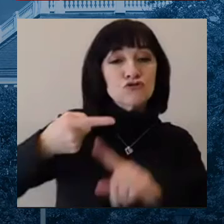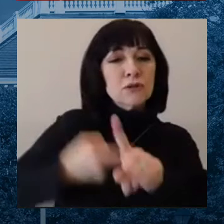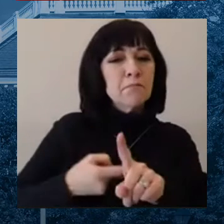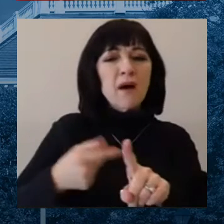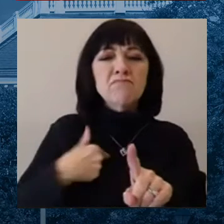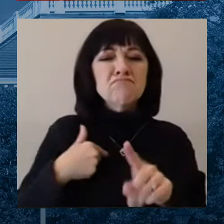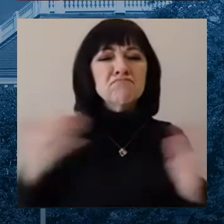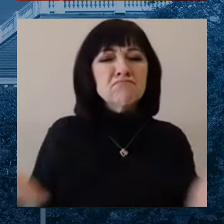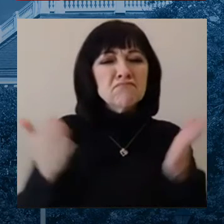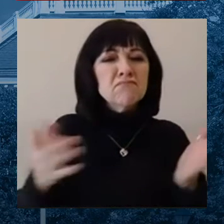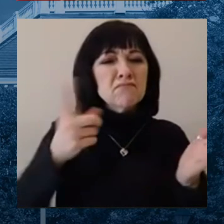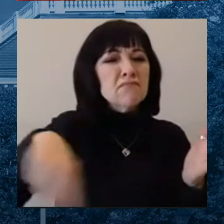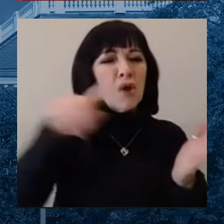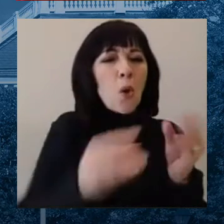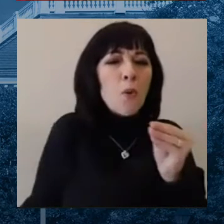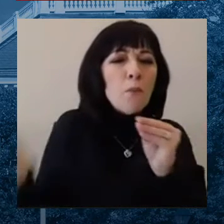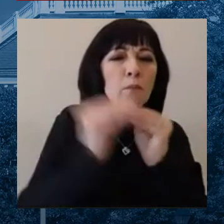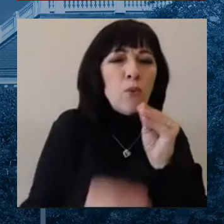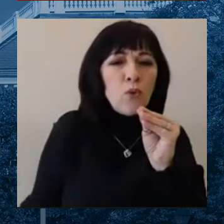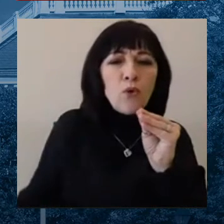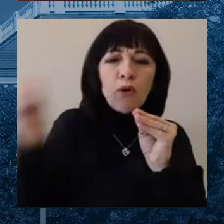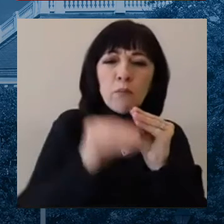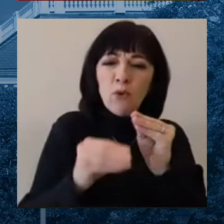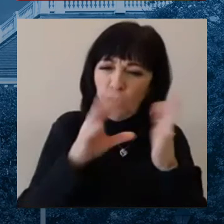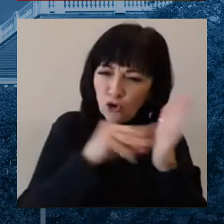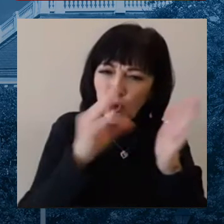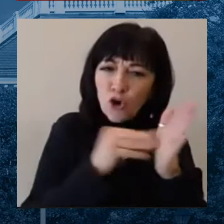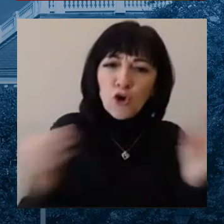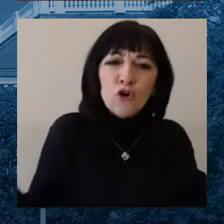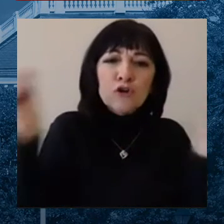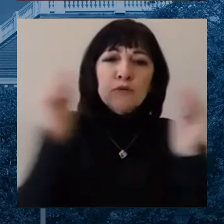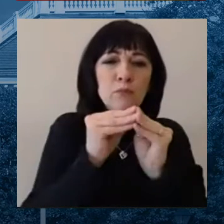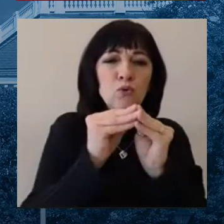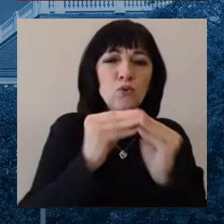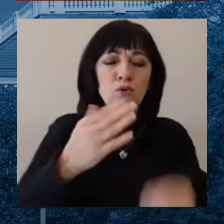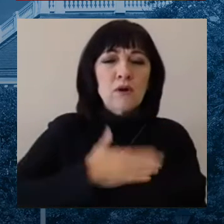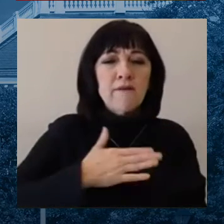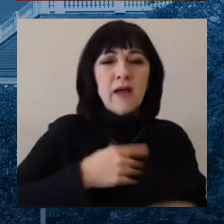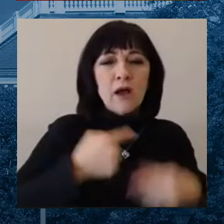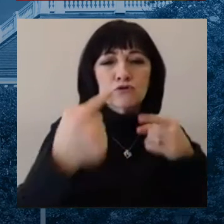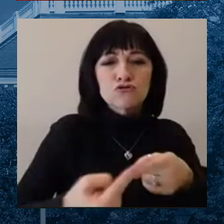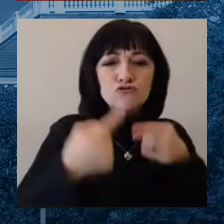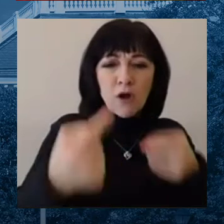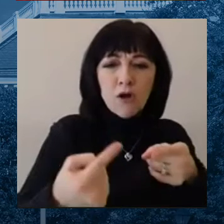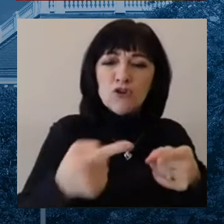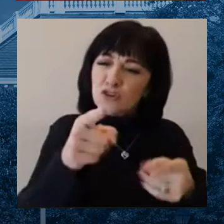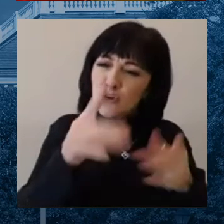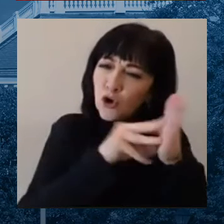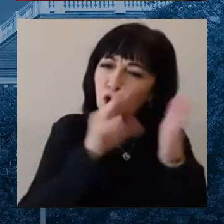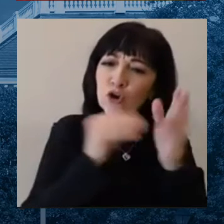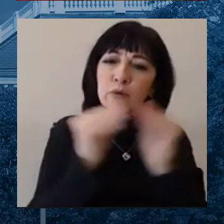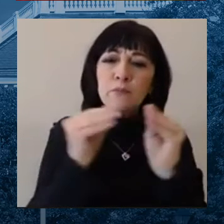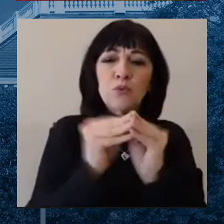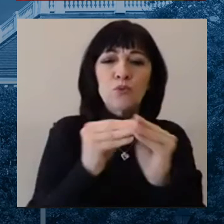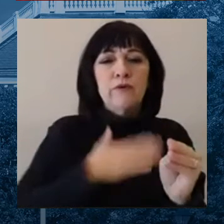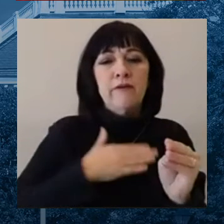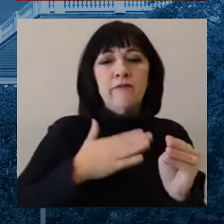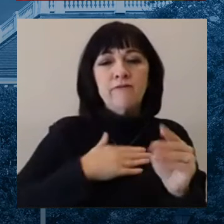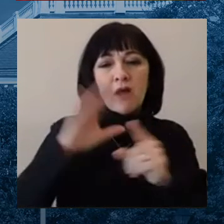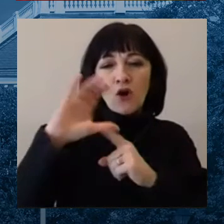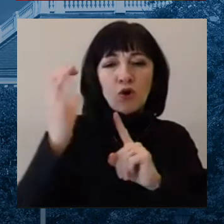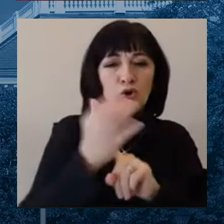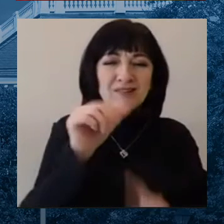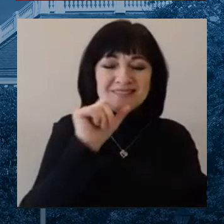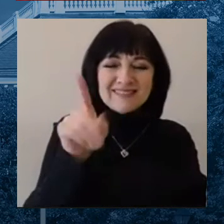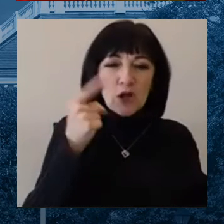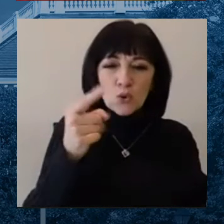to learn more about the history, the struggle, and the culture of African Americans, not just